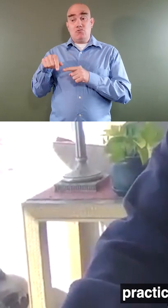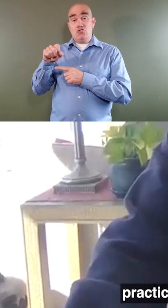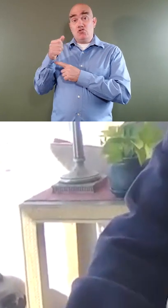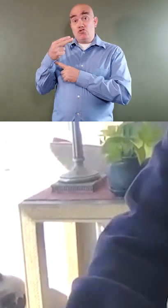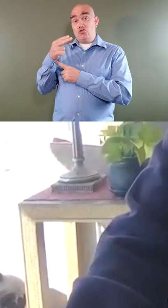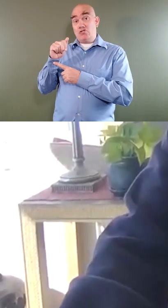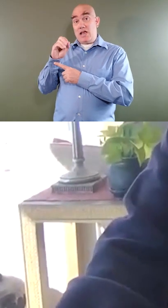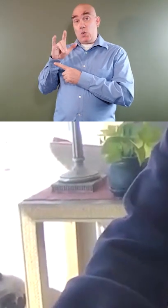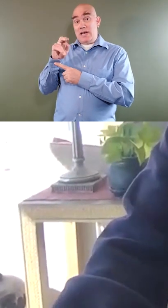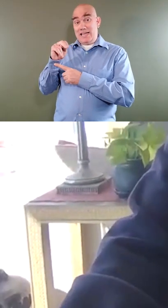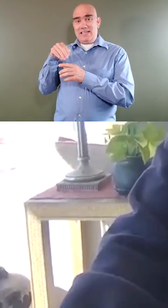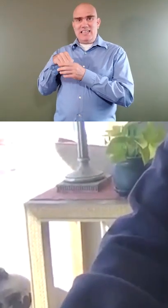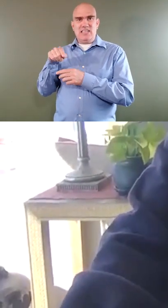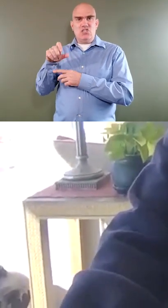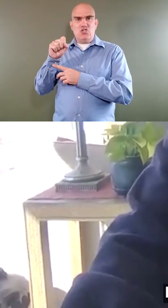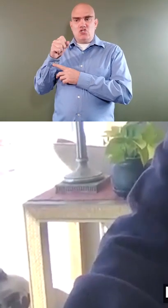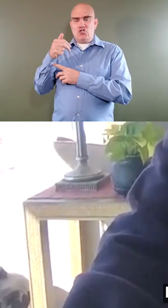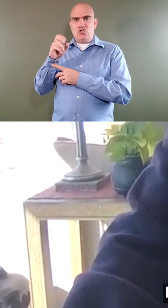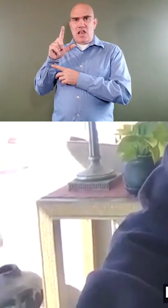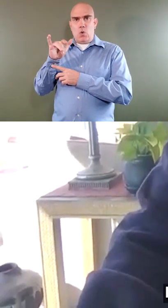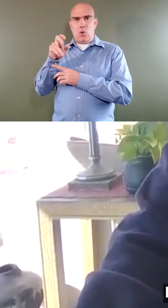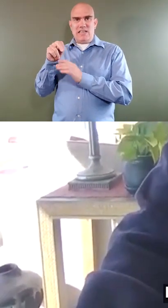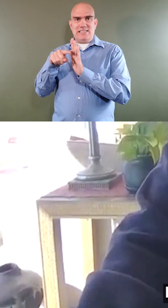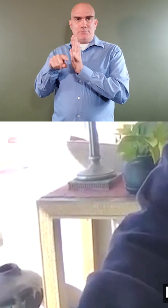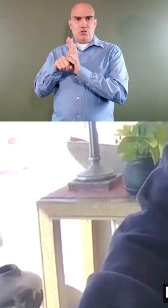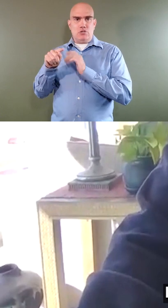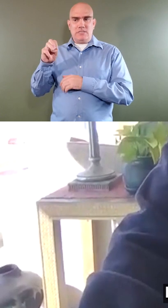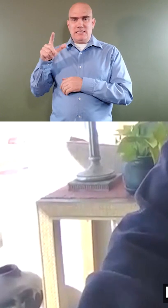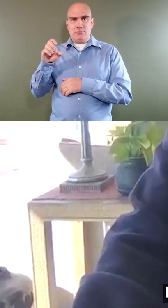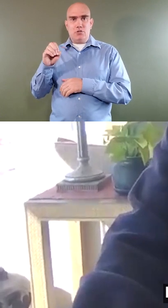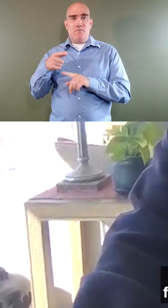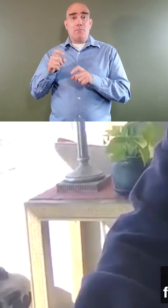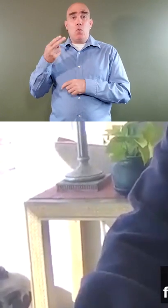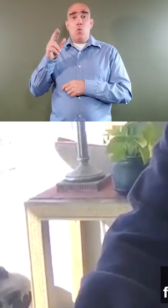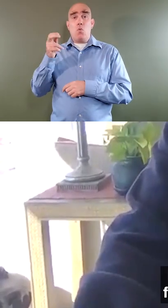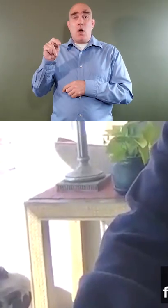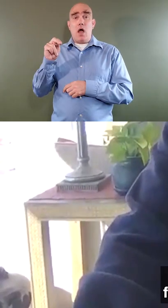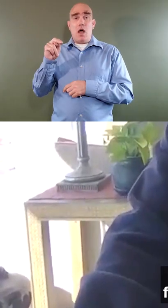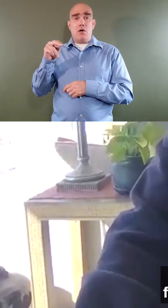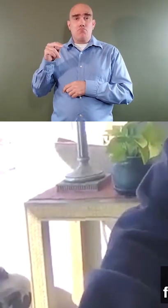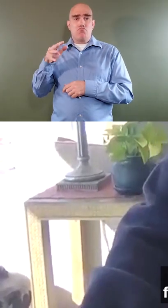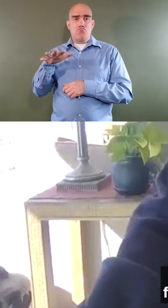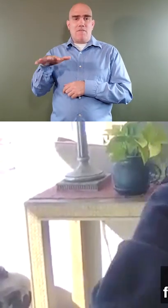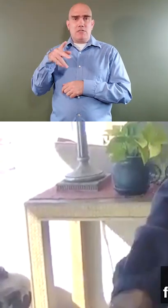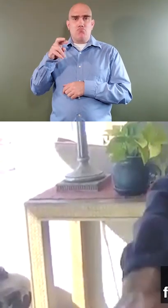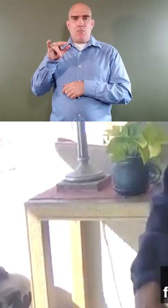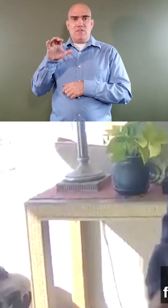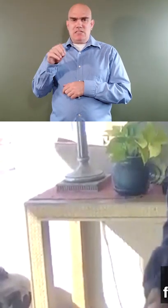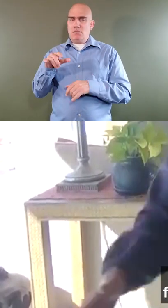Shaolin temples. That's where it's from. It's from the Wudong province. It's a very